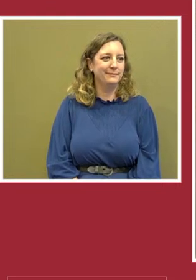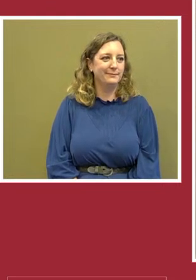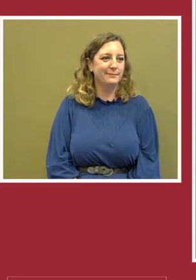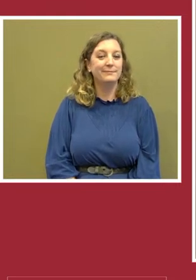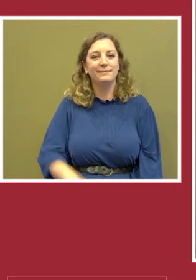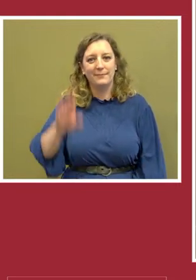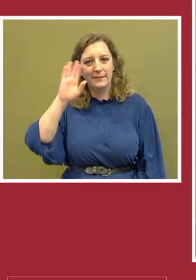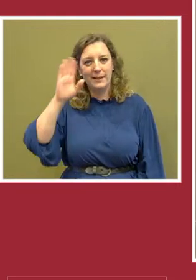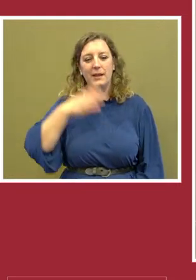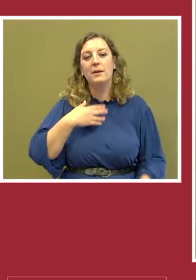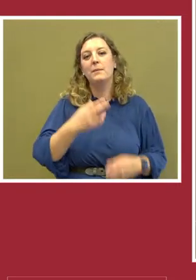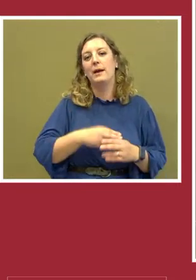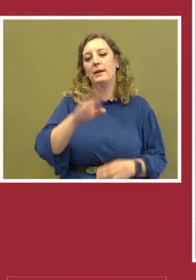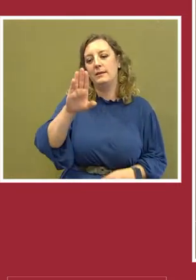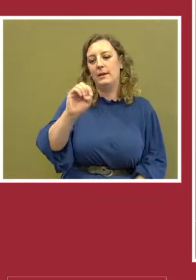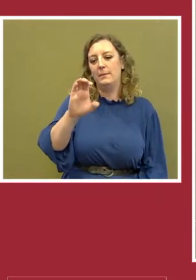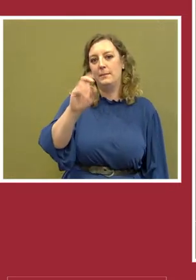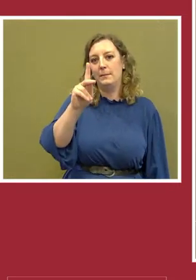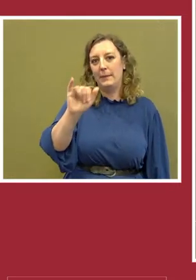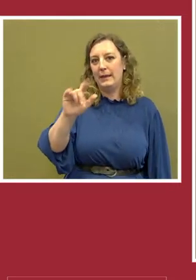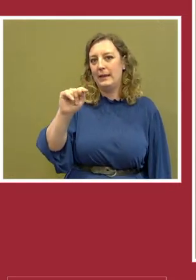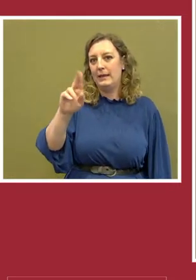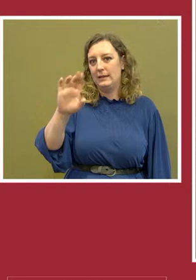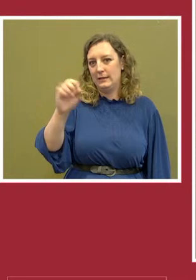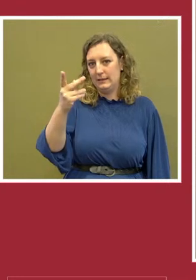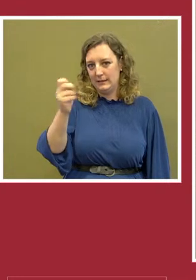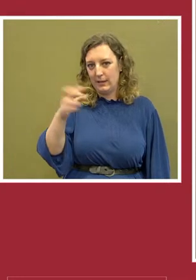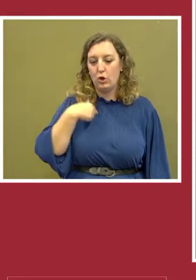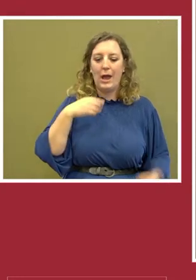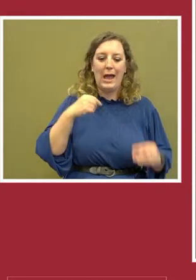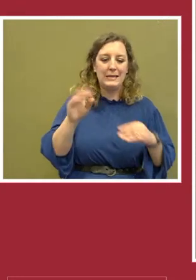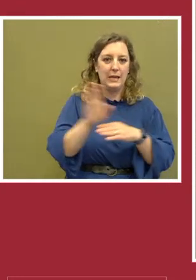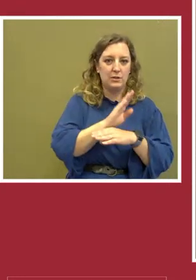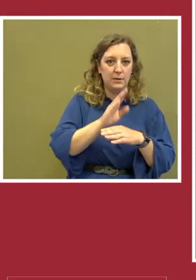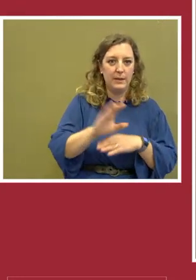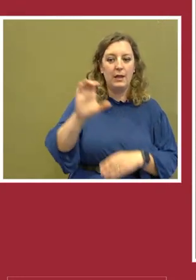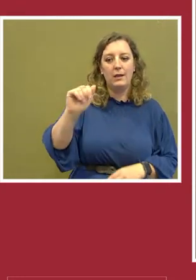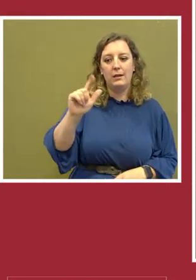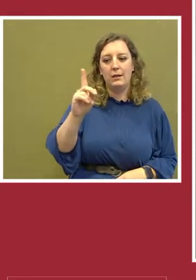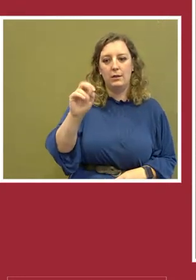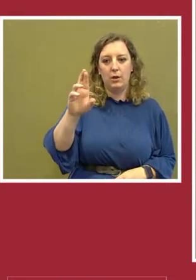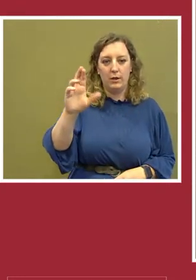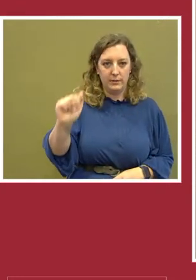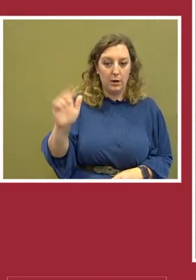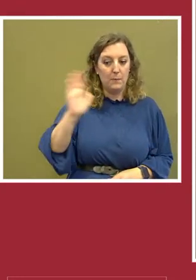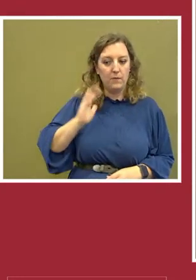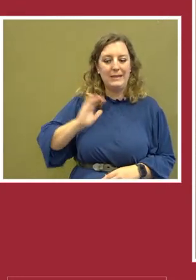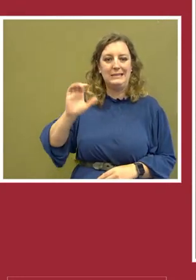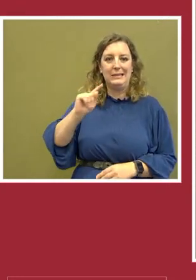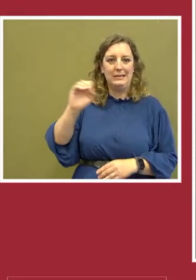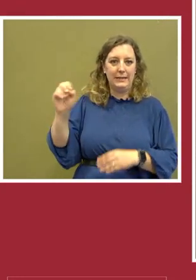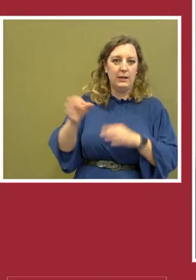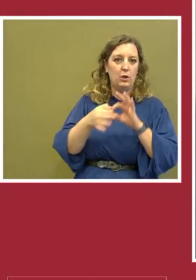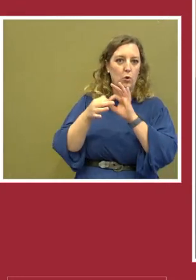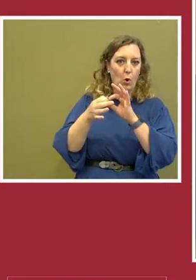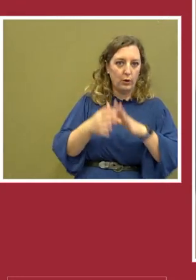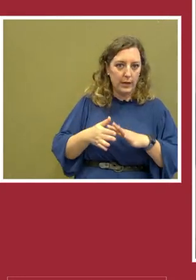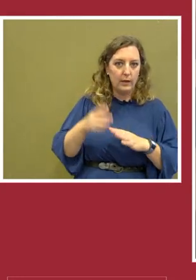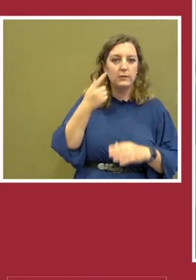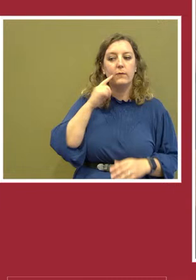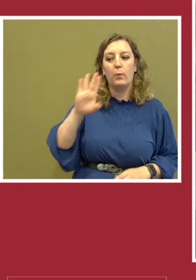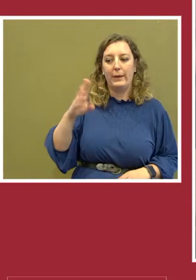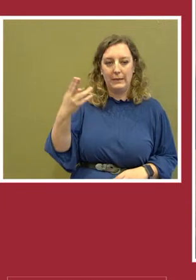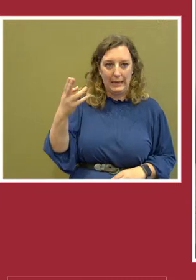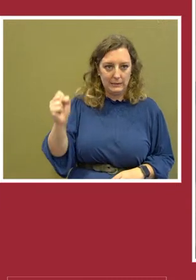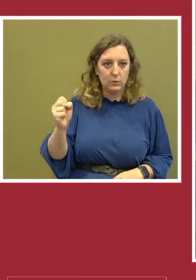Hello, I'm Becky Tucker. I teach business at Caldera High School, and I was previously the CTE coordinator and business teacher at Bend